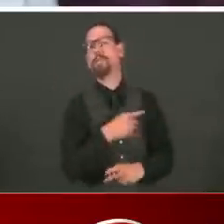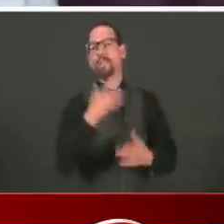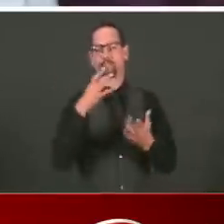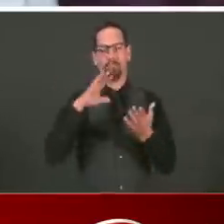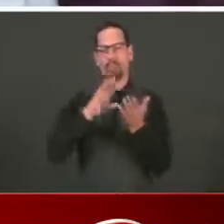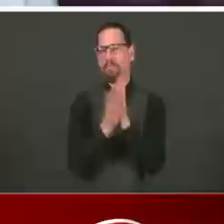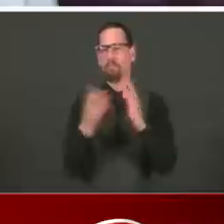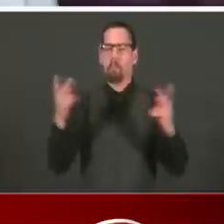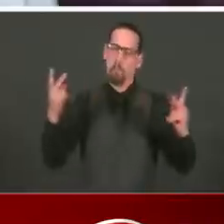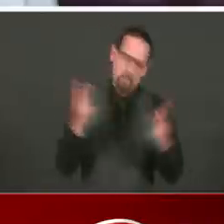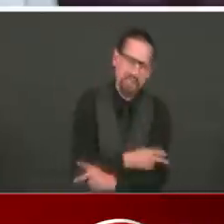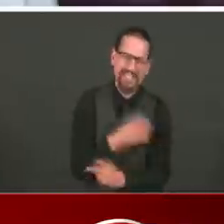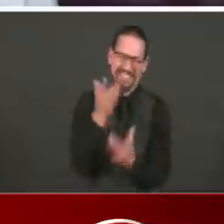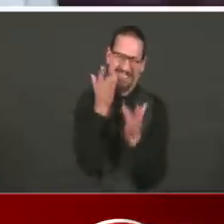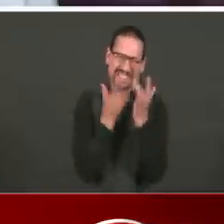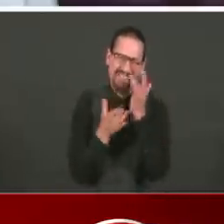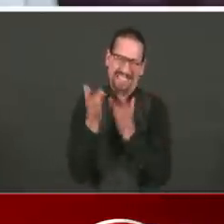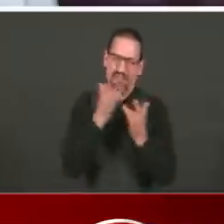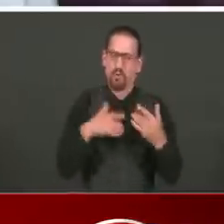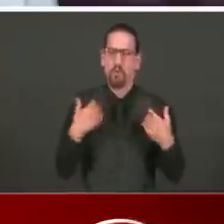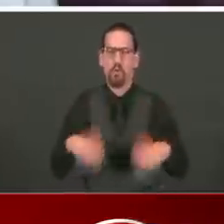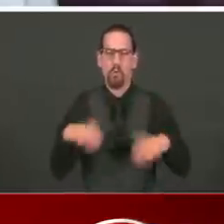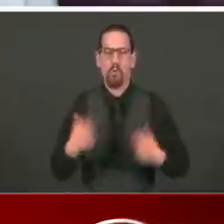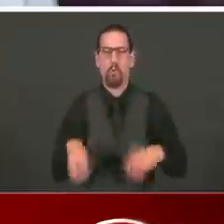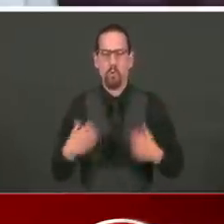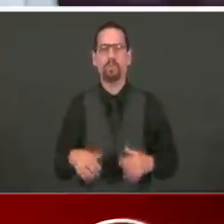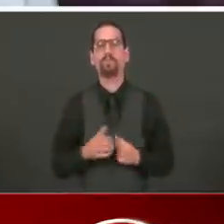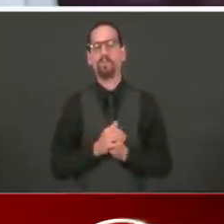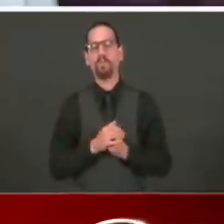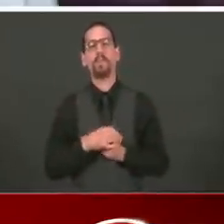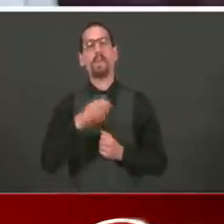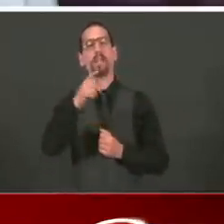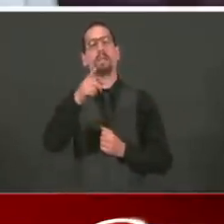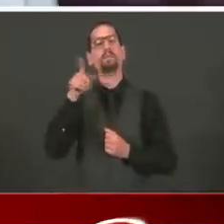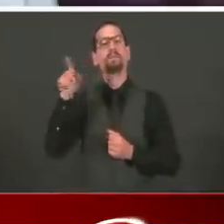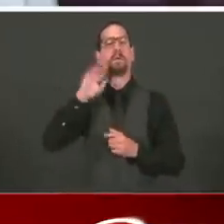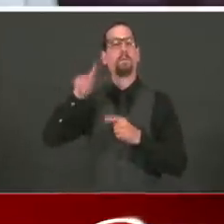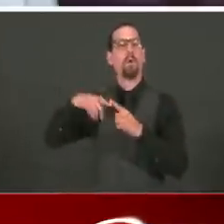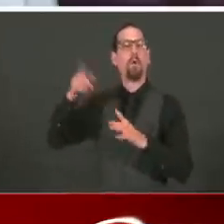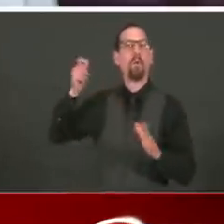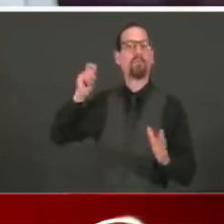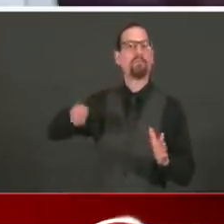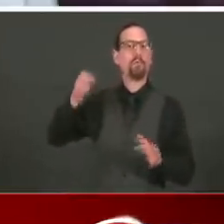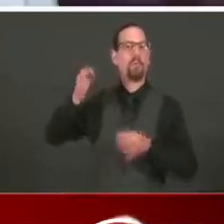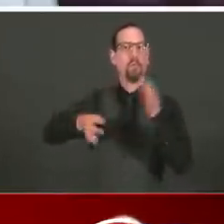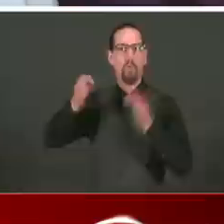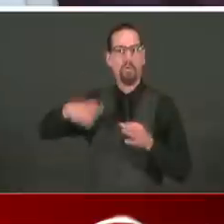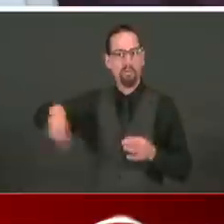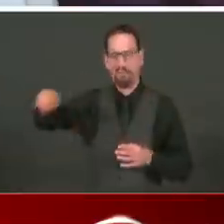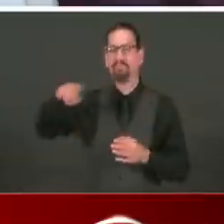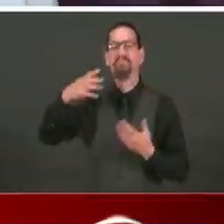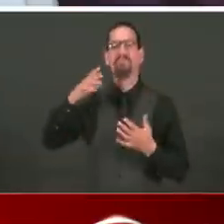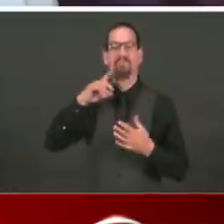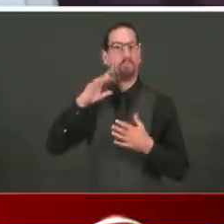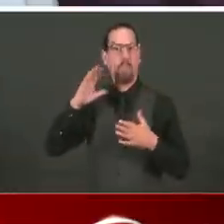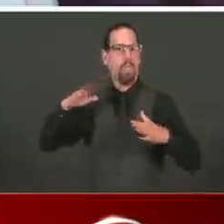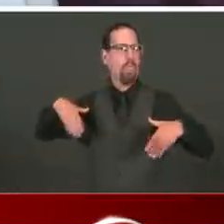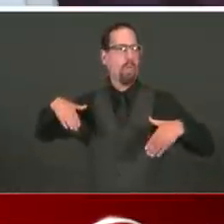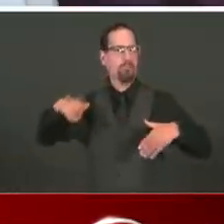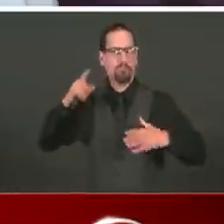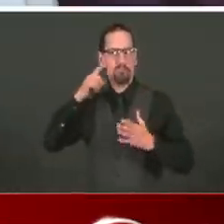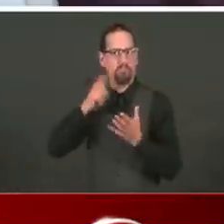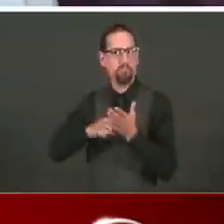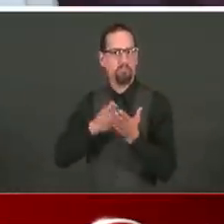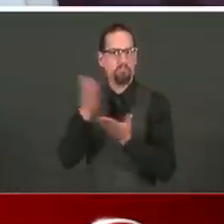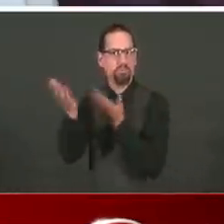point, we know there's a great deal of suffering and struggling tenants, but we haven't yet seen a massive spike